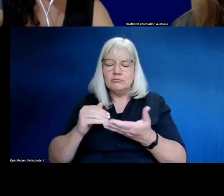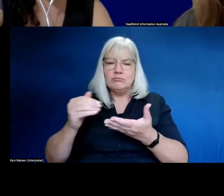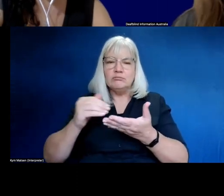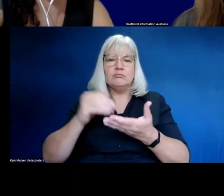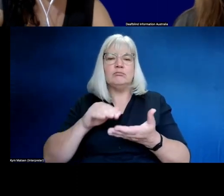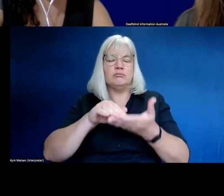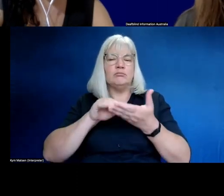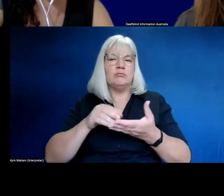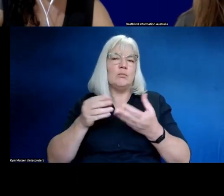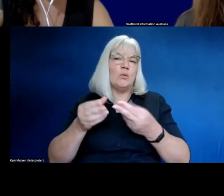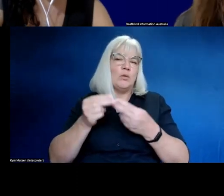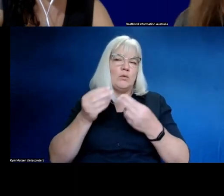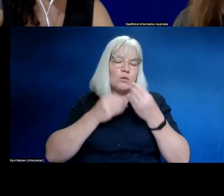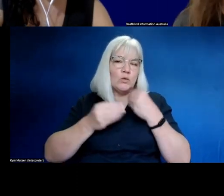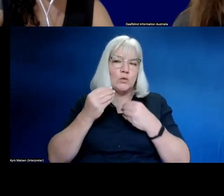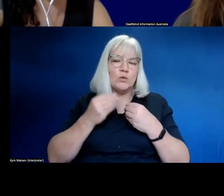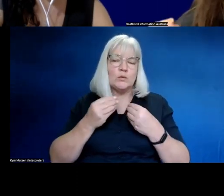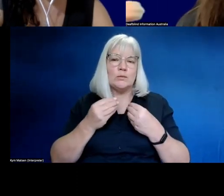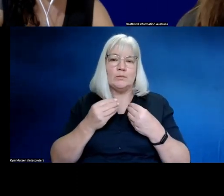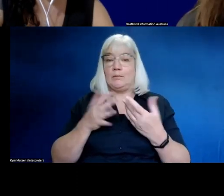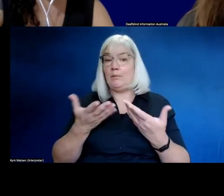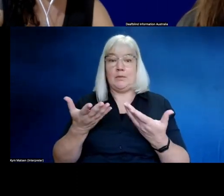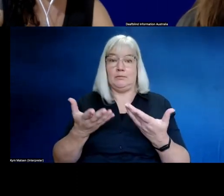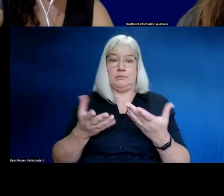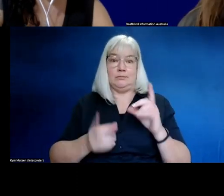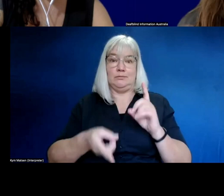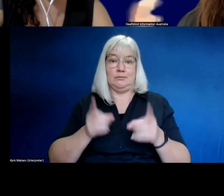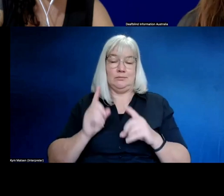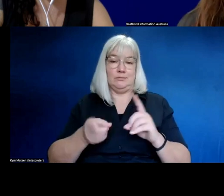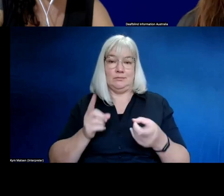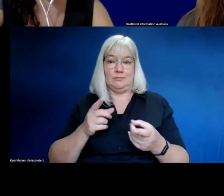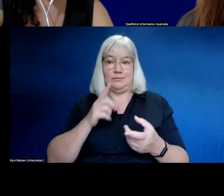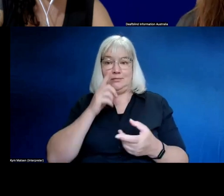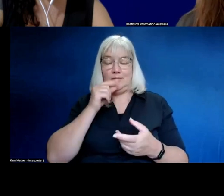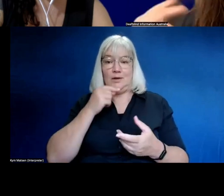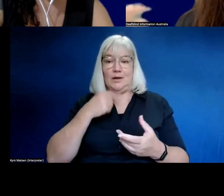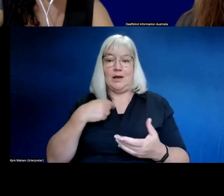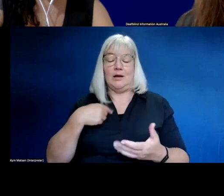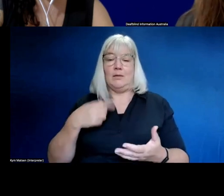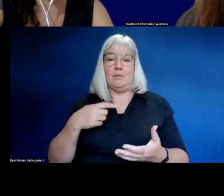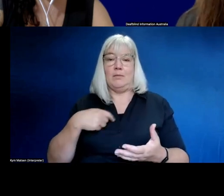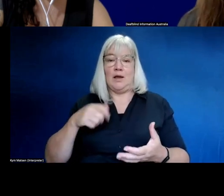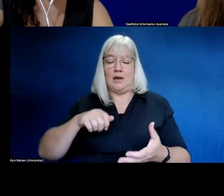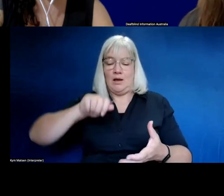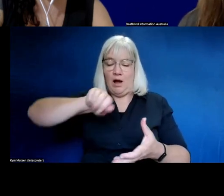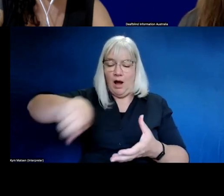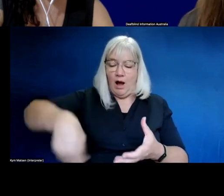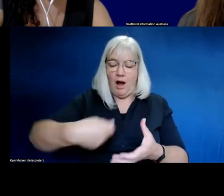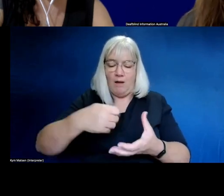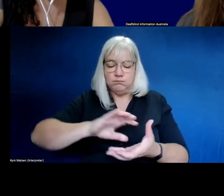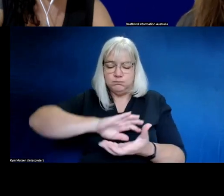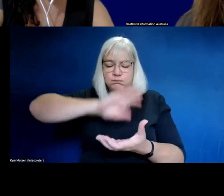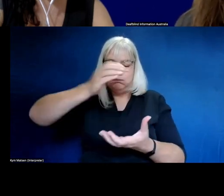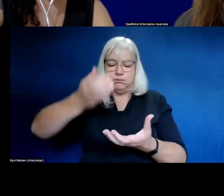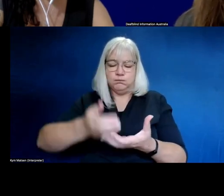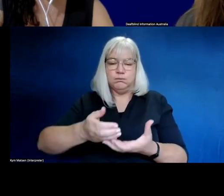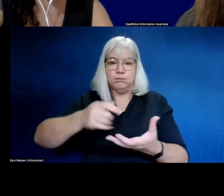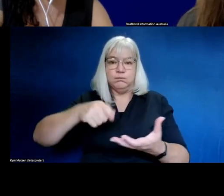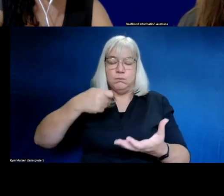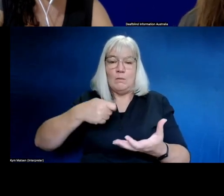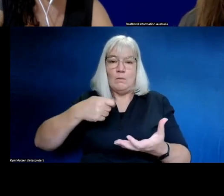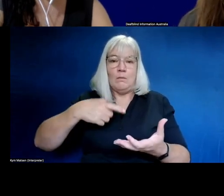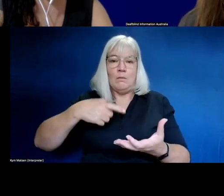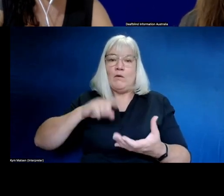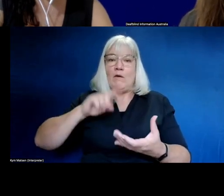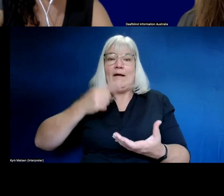Because sometimes it might be, as you say, that I put so much on my food, on my fork, because I can't actually see how much